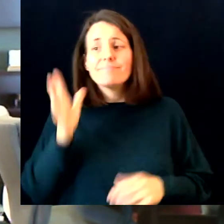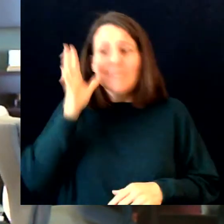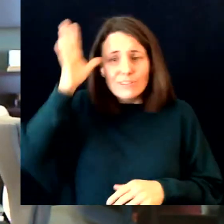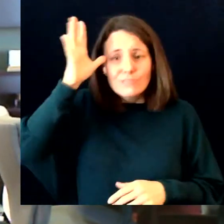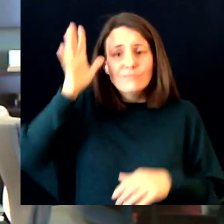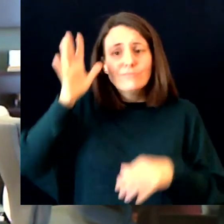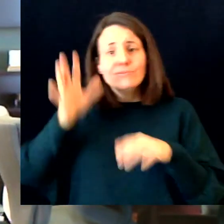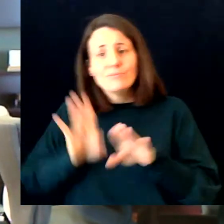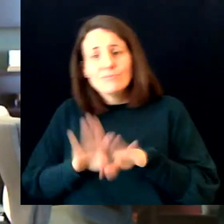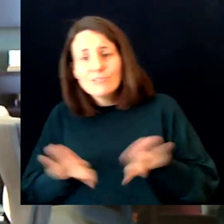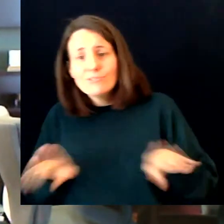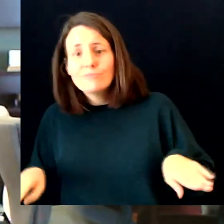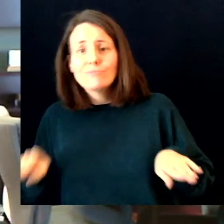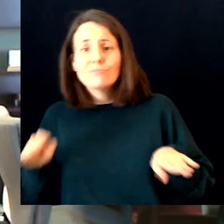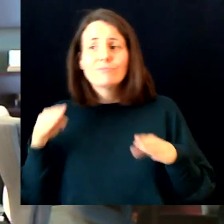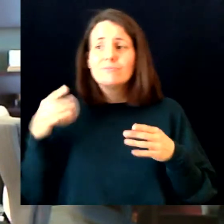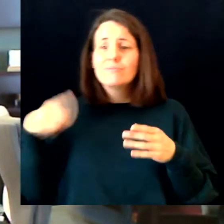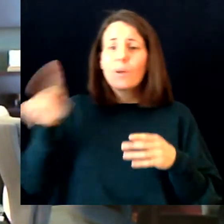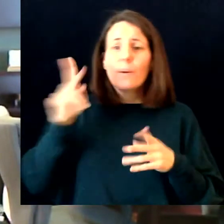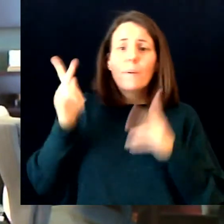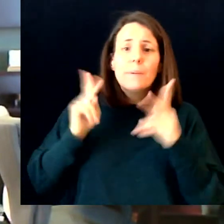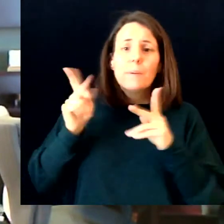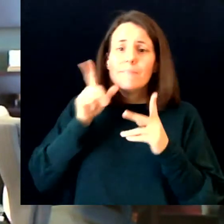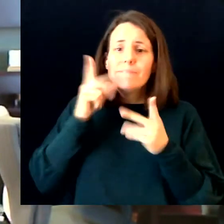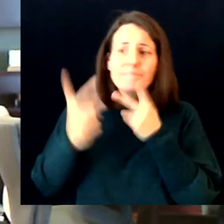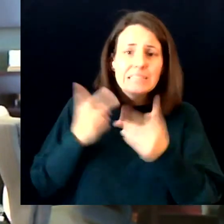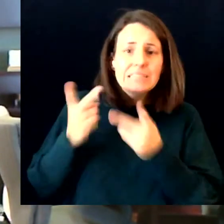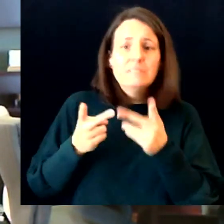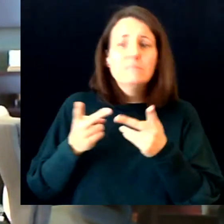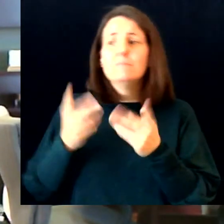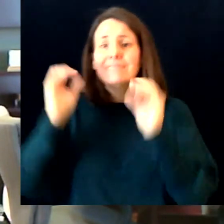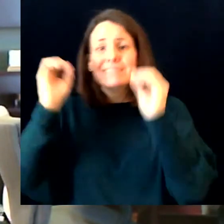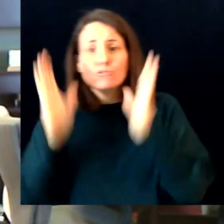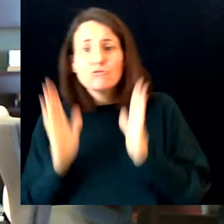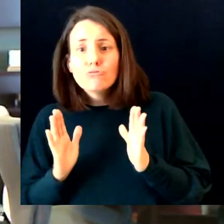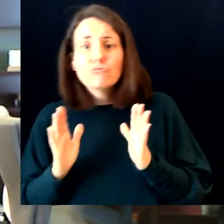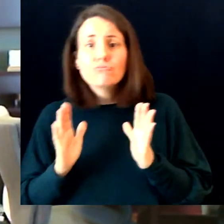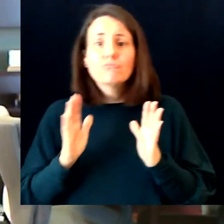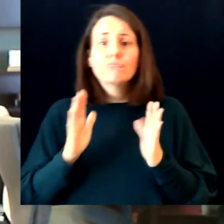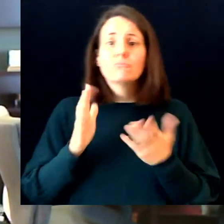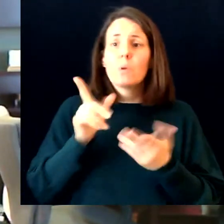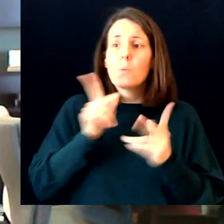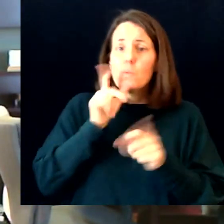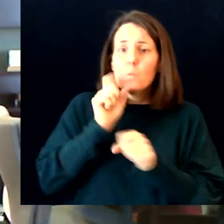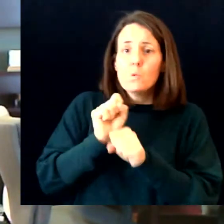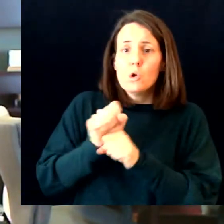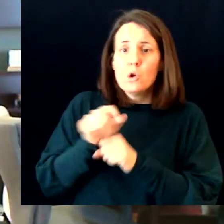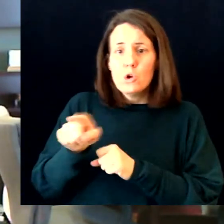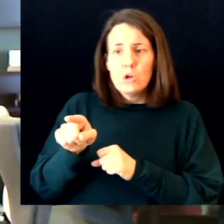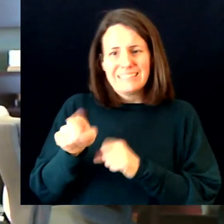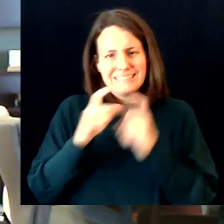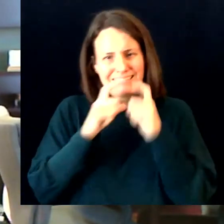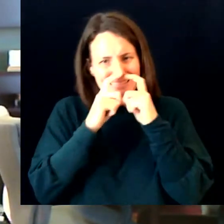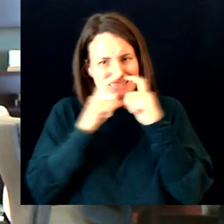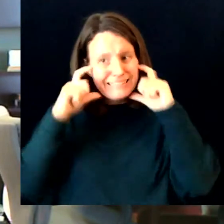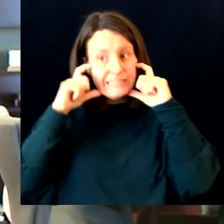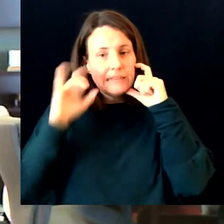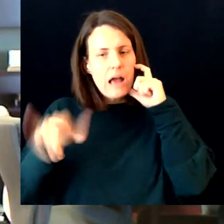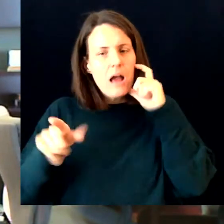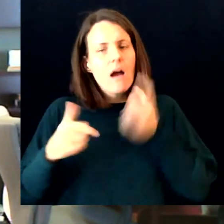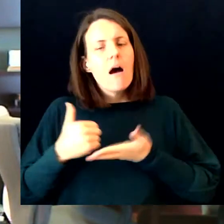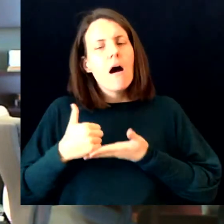protection strategy to making sure we can all achieve what we all want, which is to have our kids be safe and in